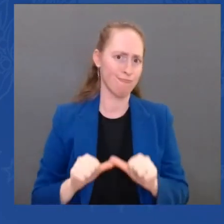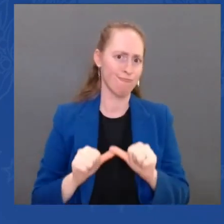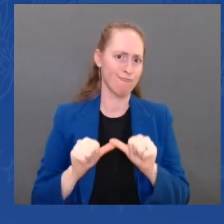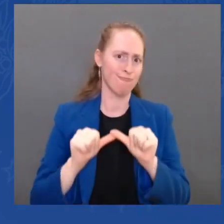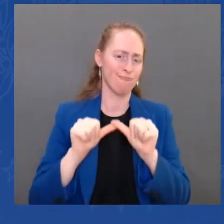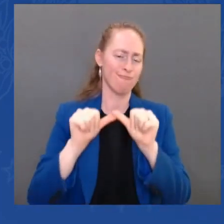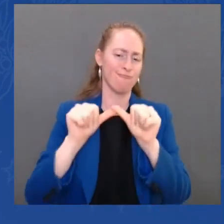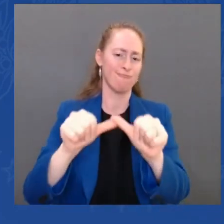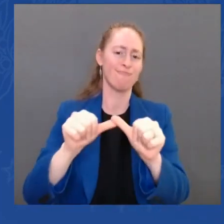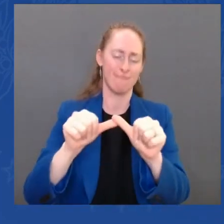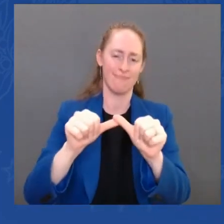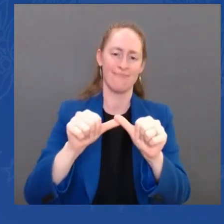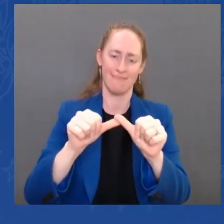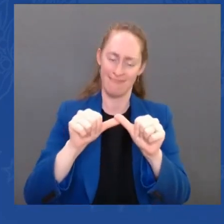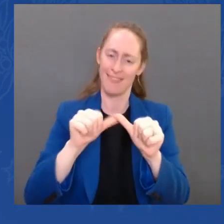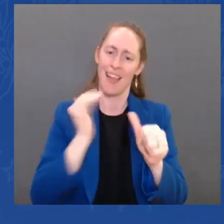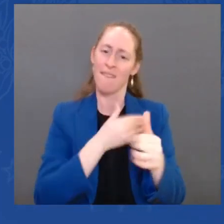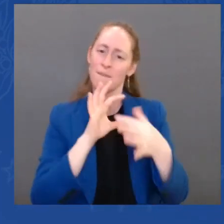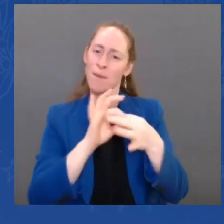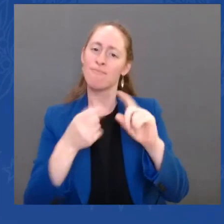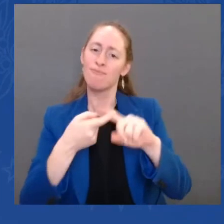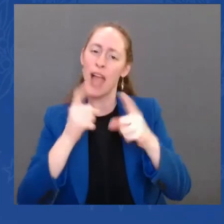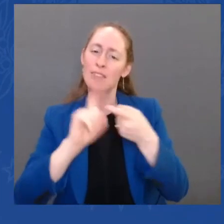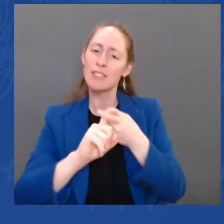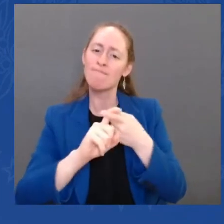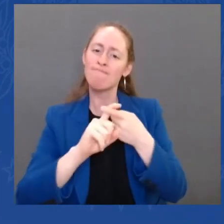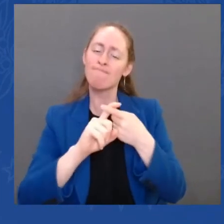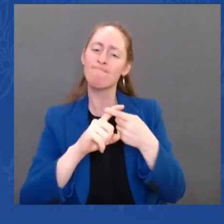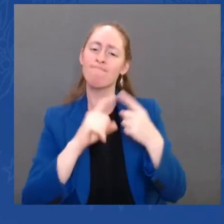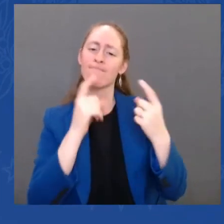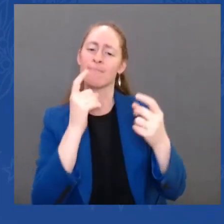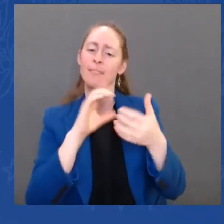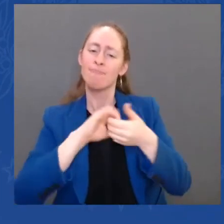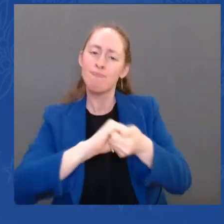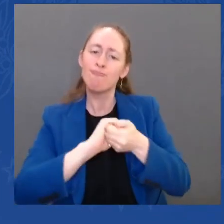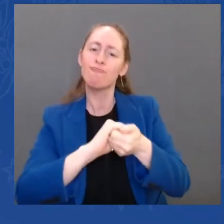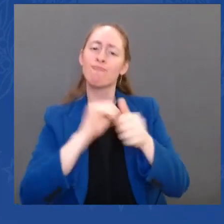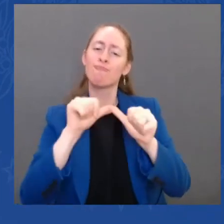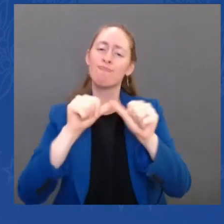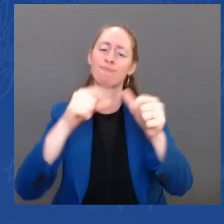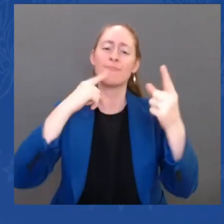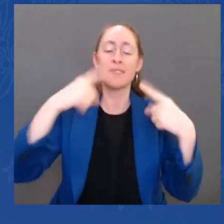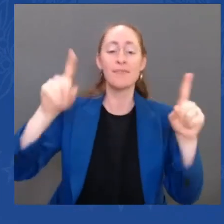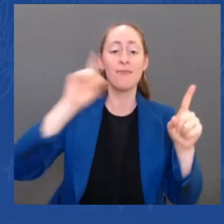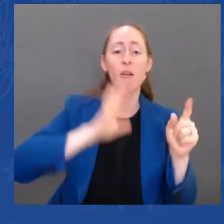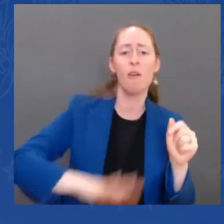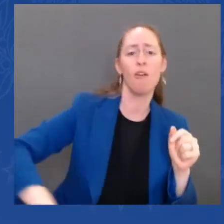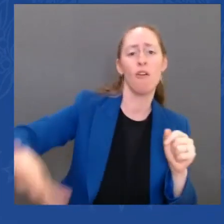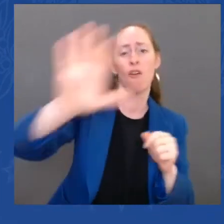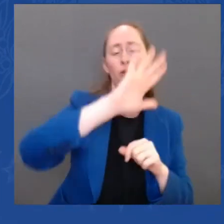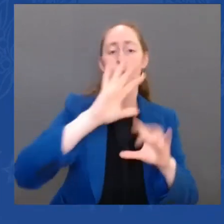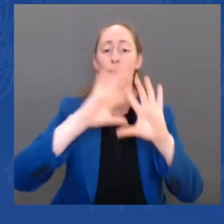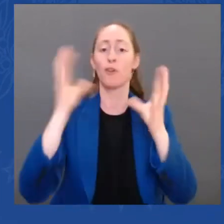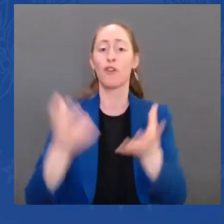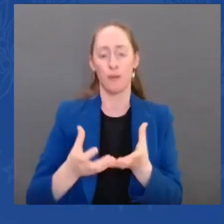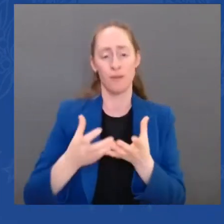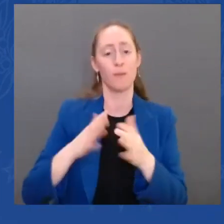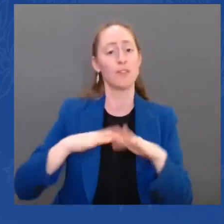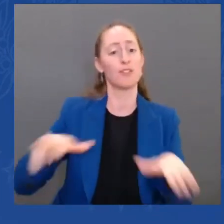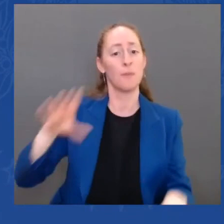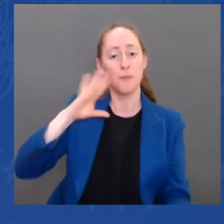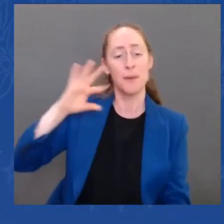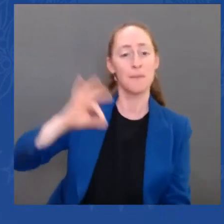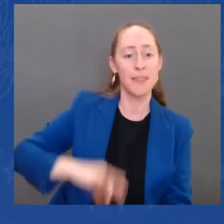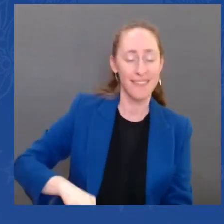safer, more prosperous world for all our children. So thank you, thank you, thank you very much. Thank you, Mr.